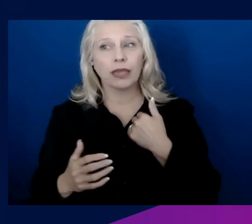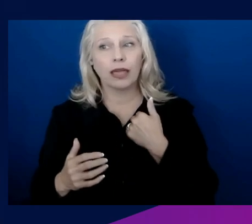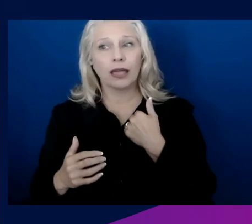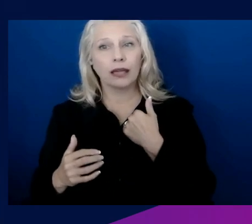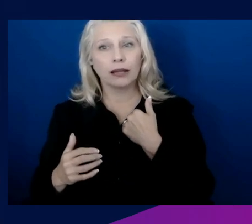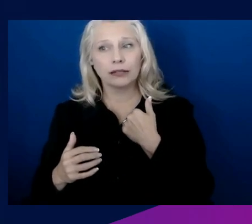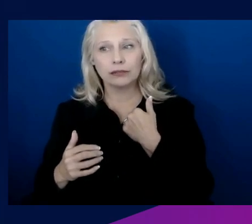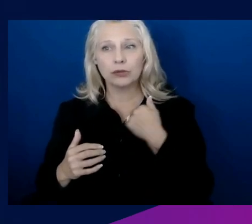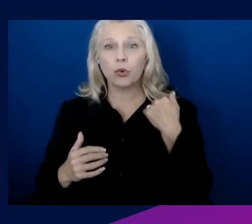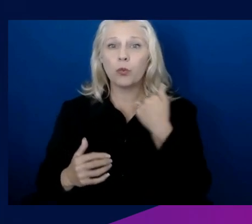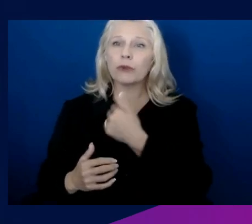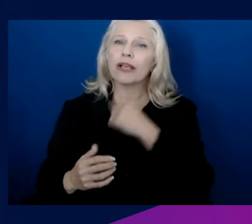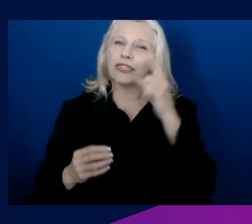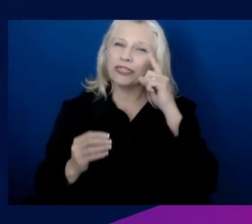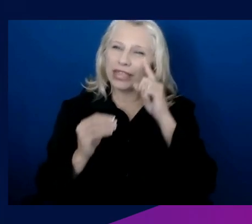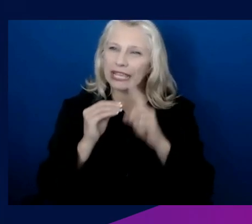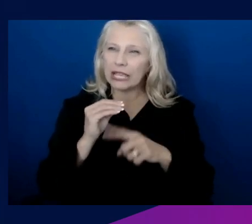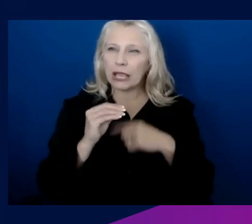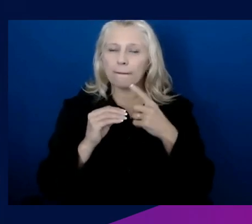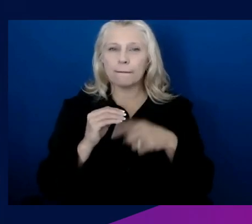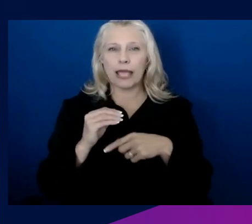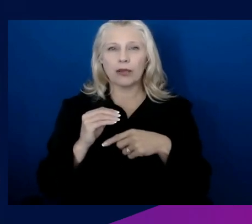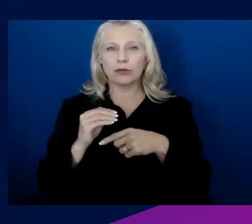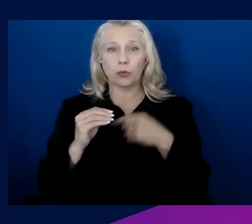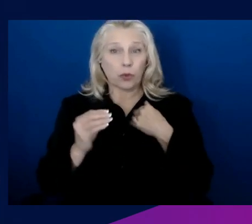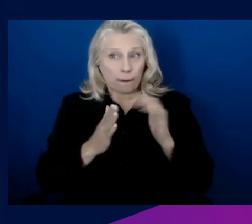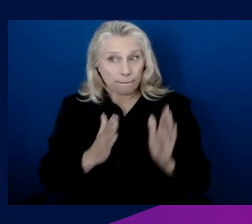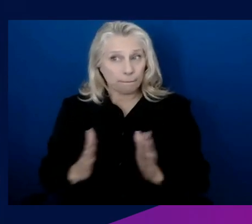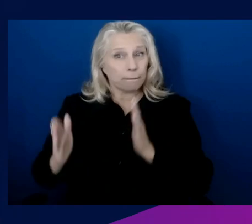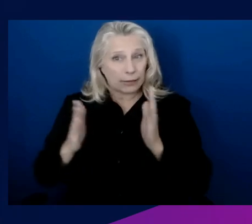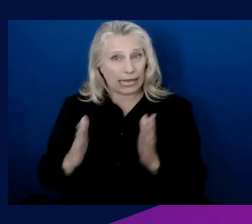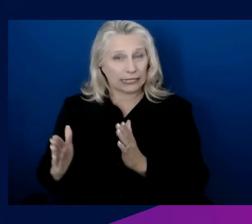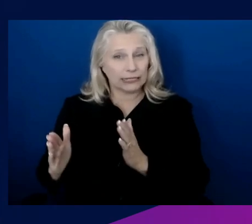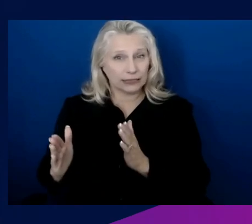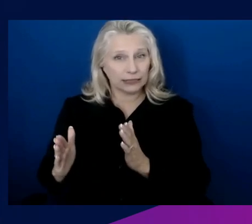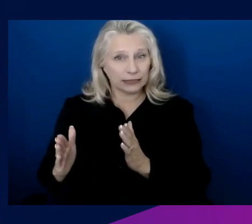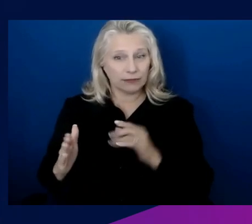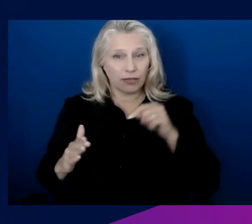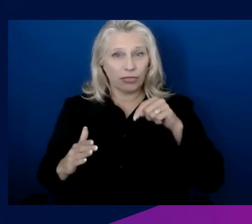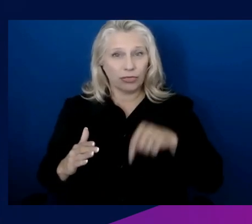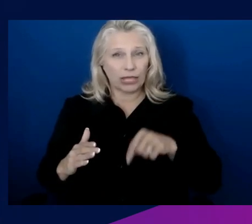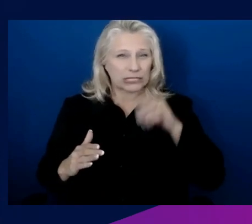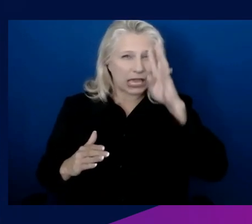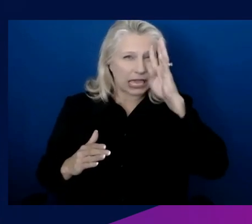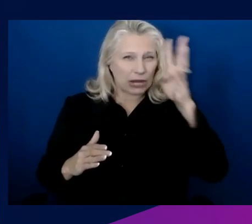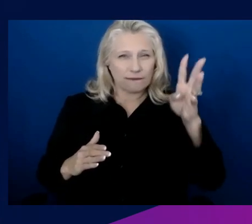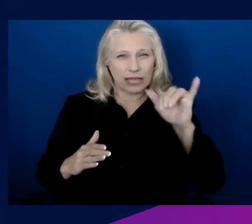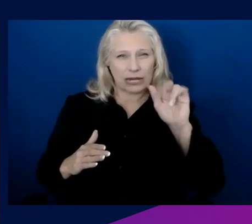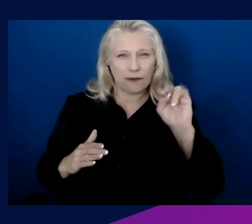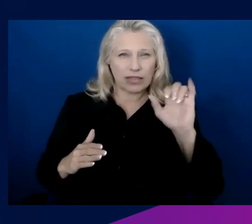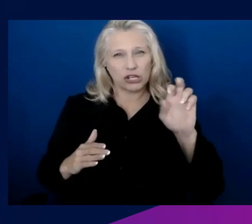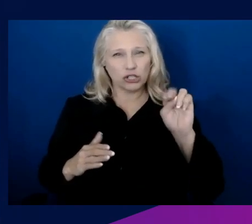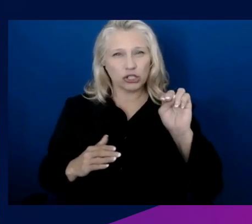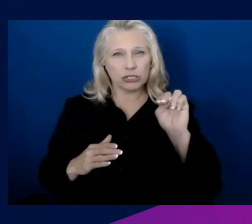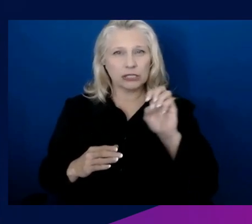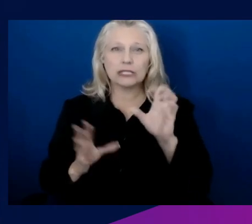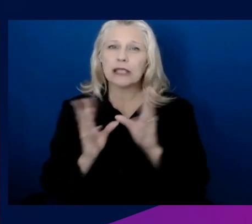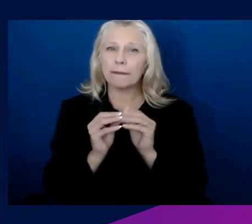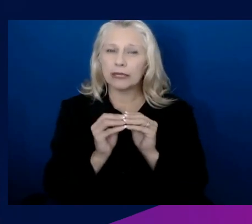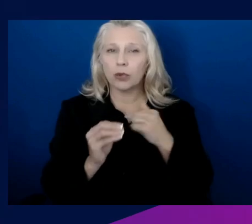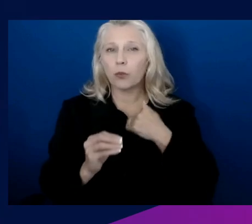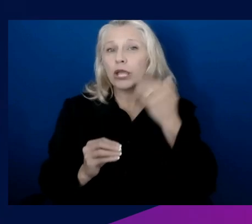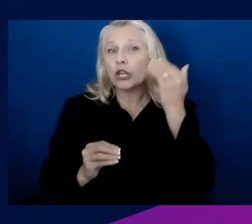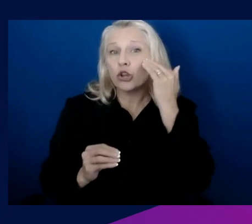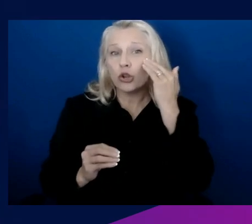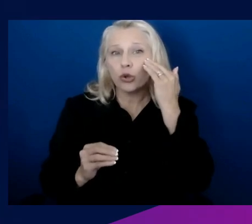As we were thinking about this, as we were planning for this Innovation Summit, we knew that we were in a